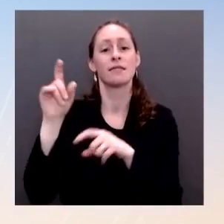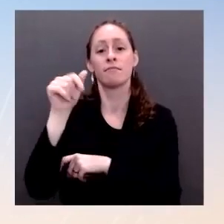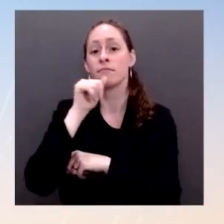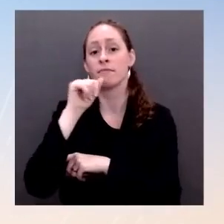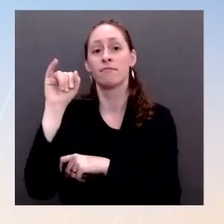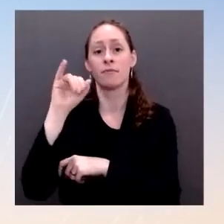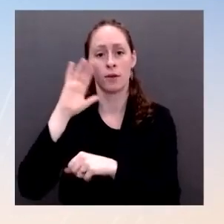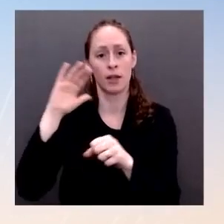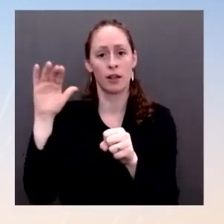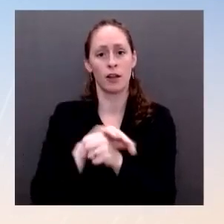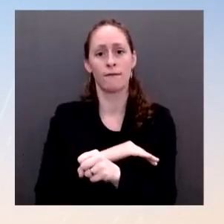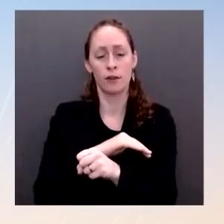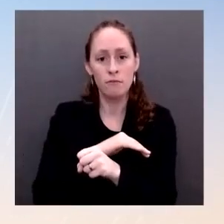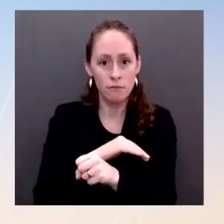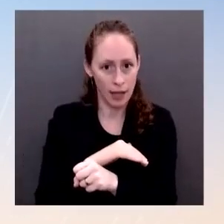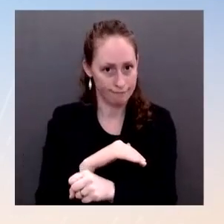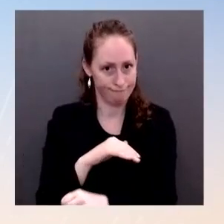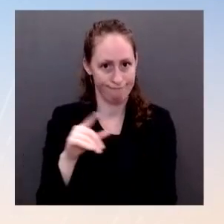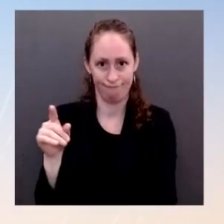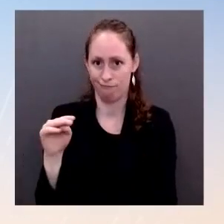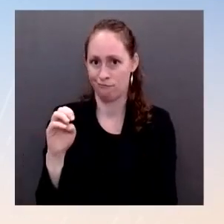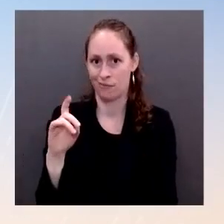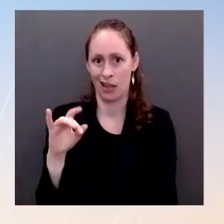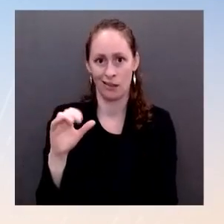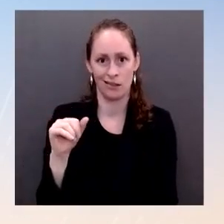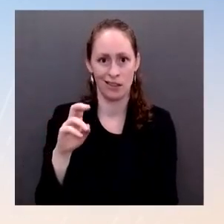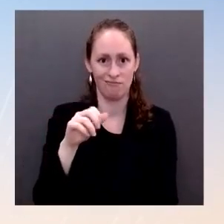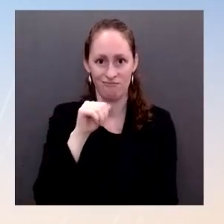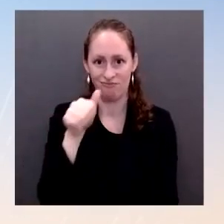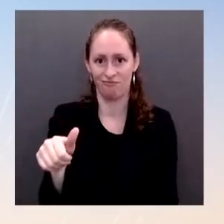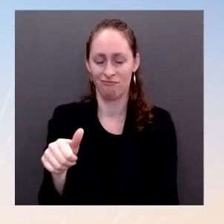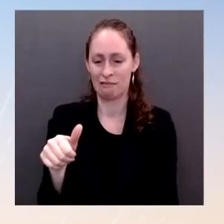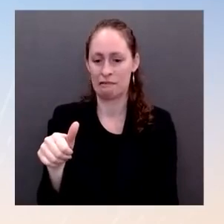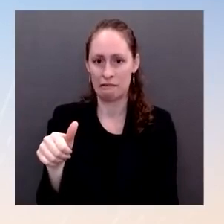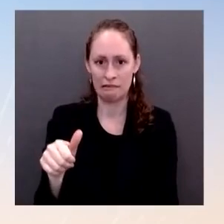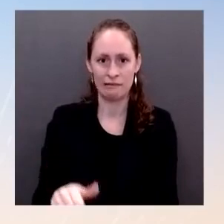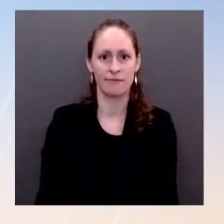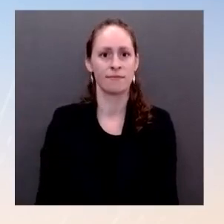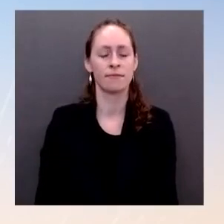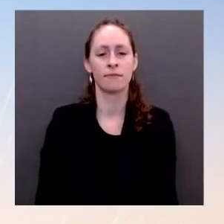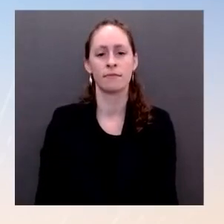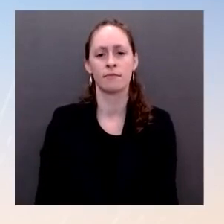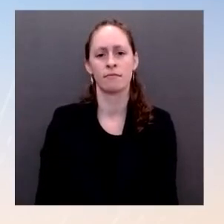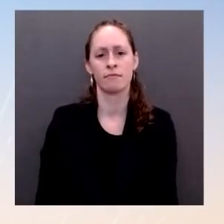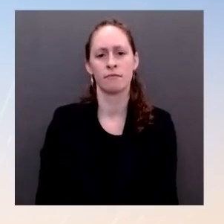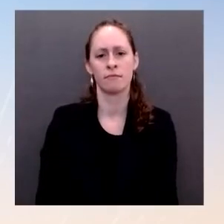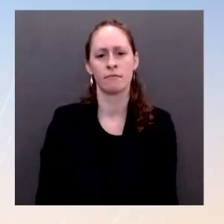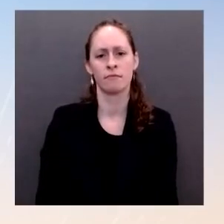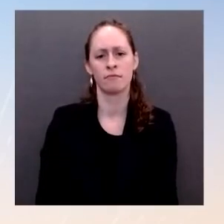broadly, members of the program can't. And I'm wondering why not. This seems like a group that